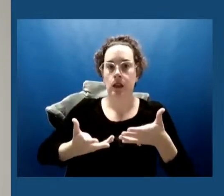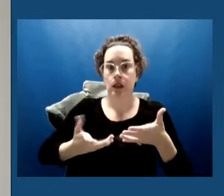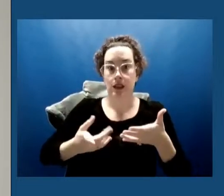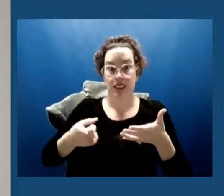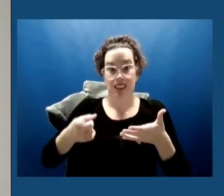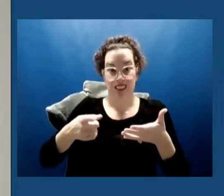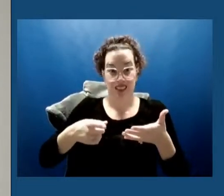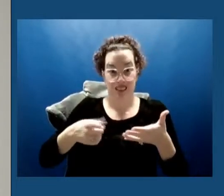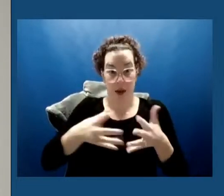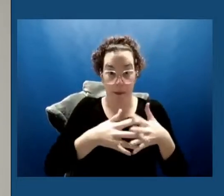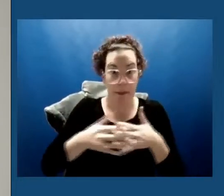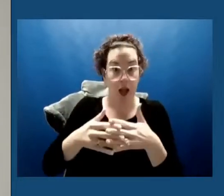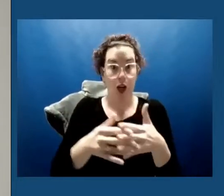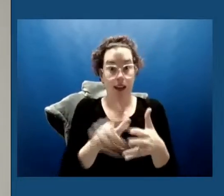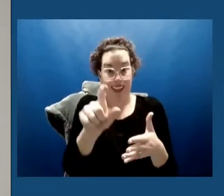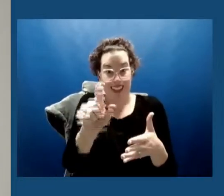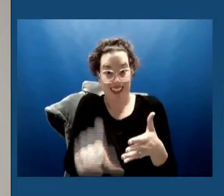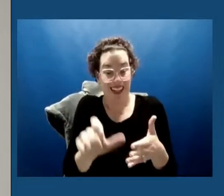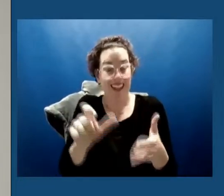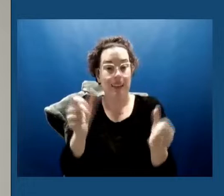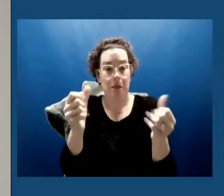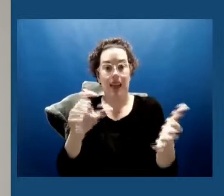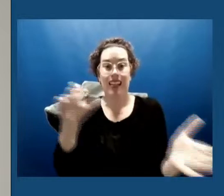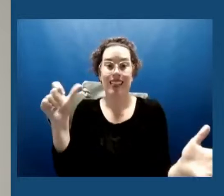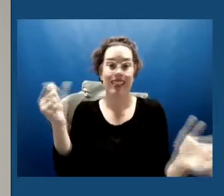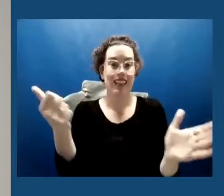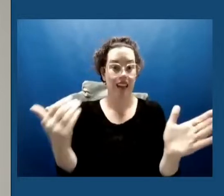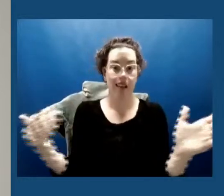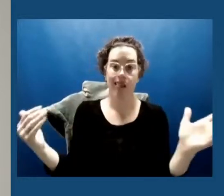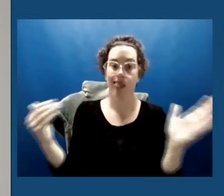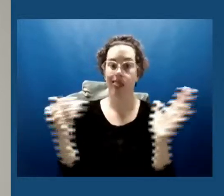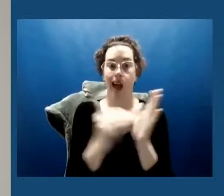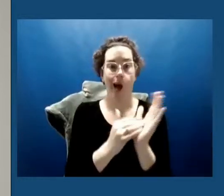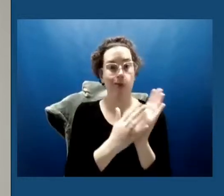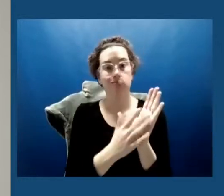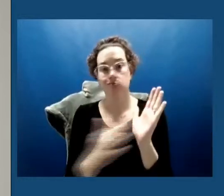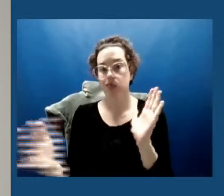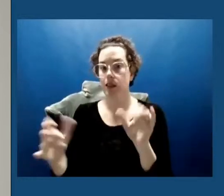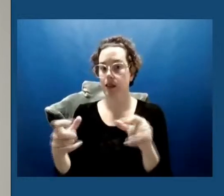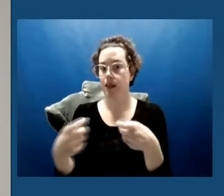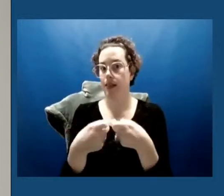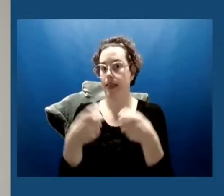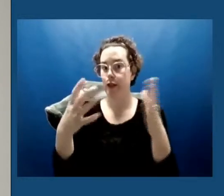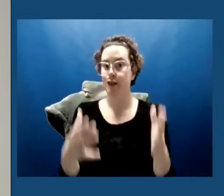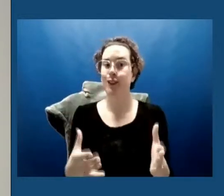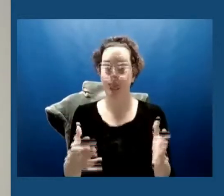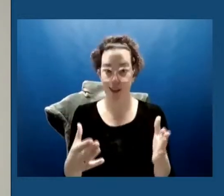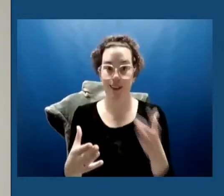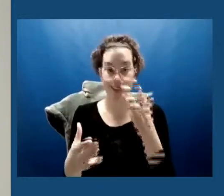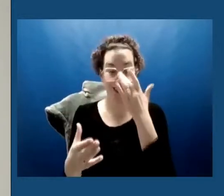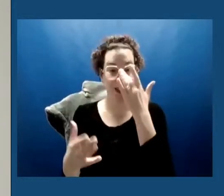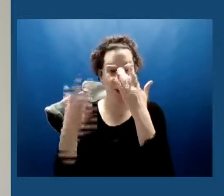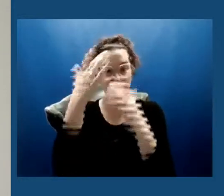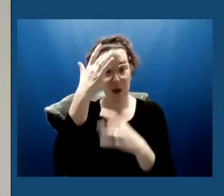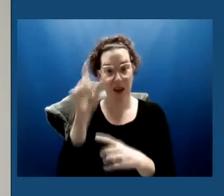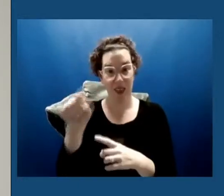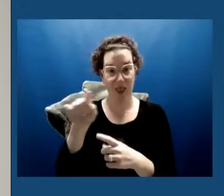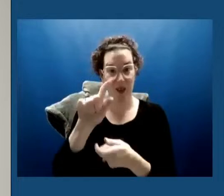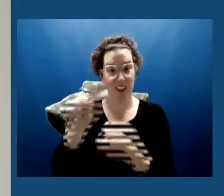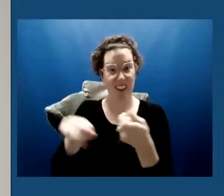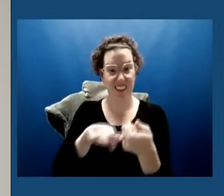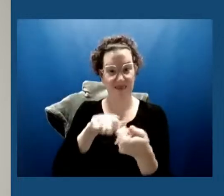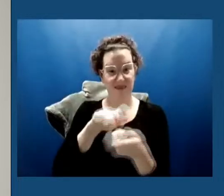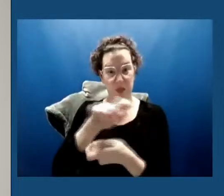country needs tens of thousands of electricians because these data centers are complicated.